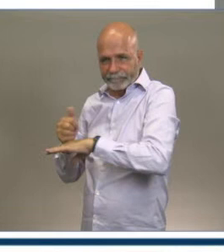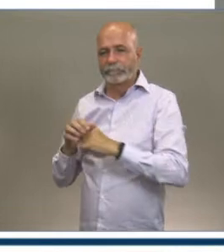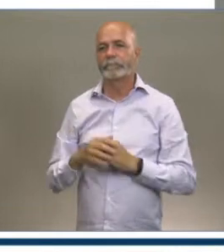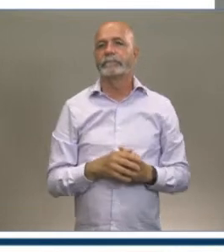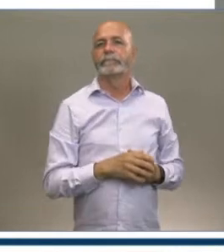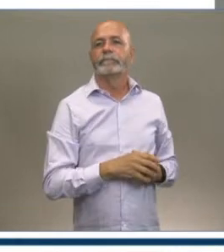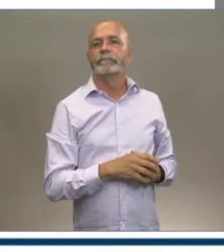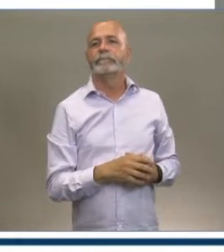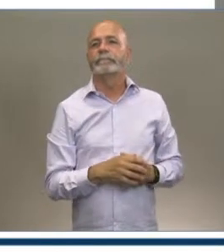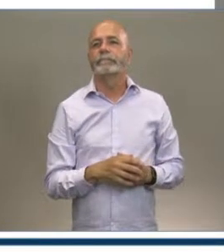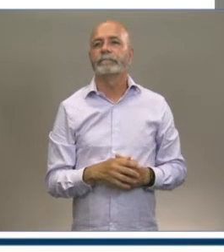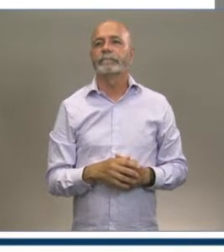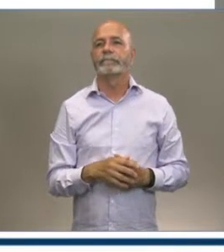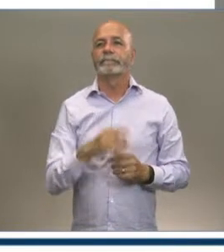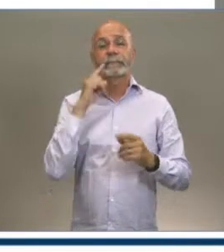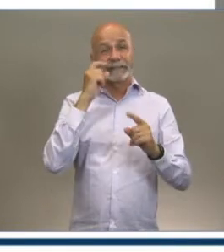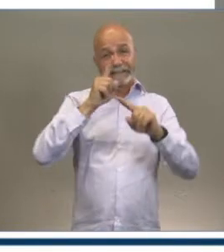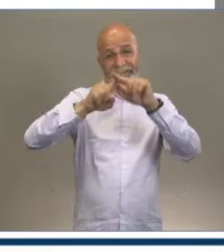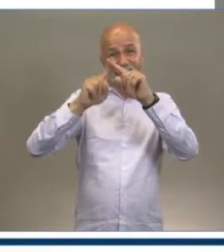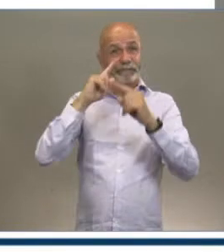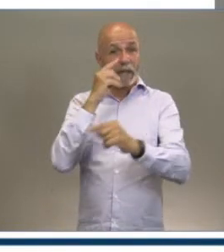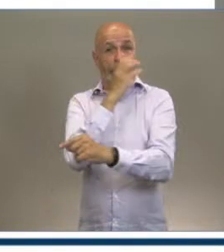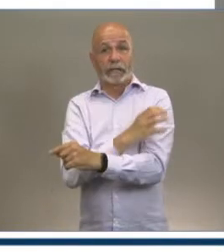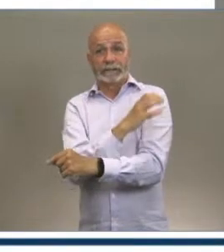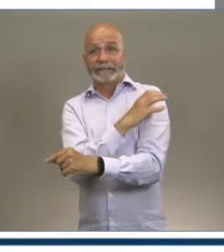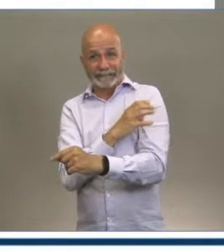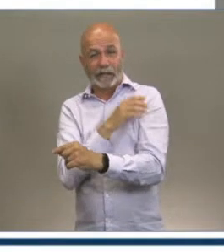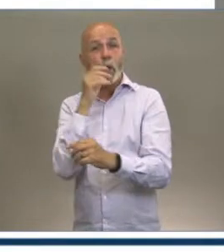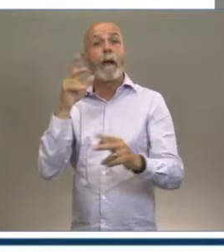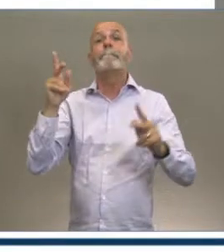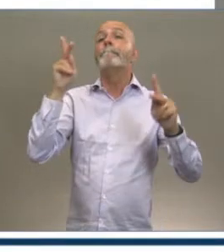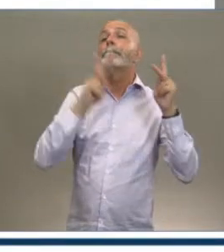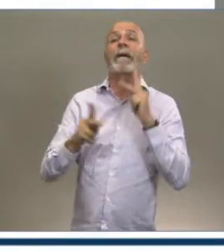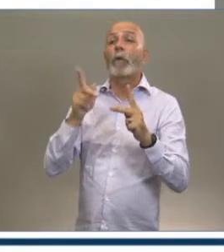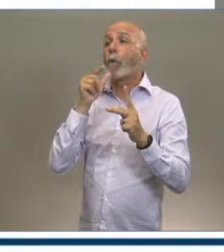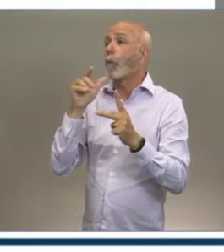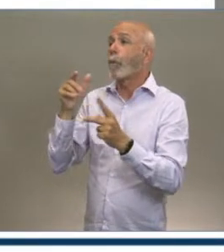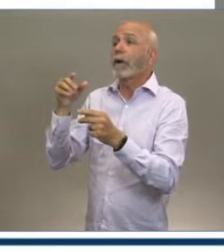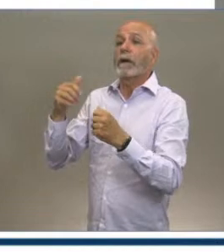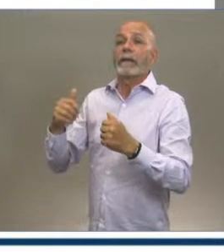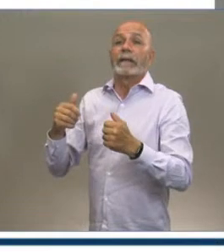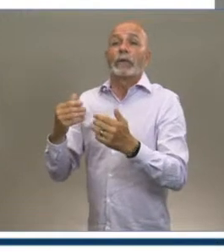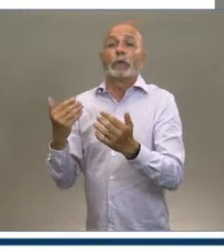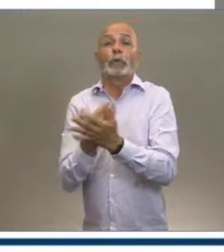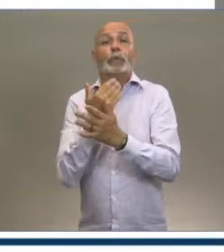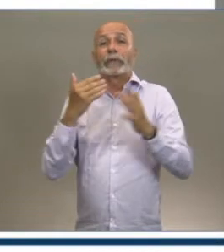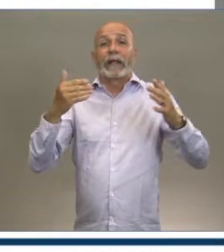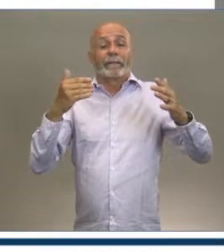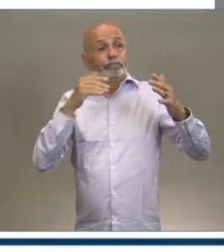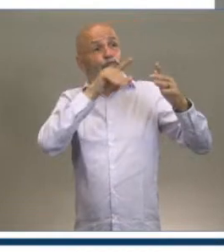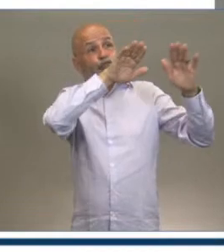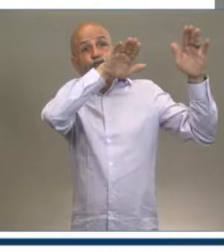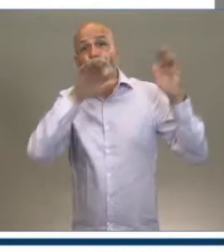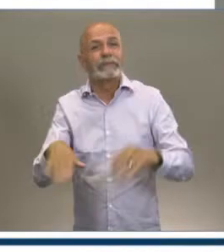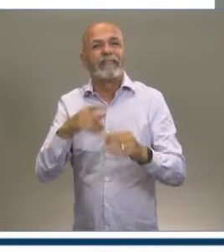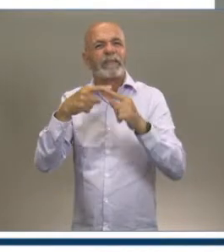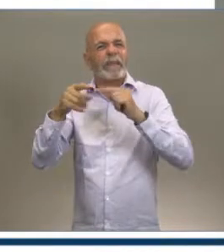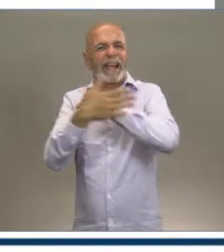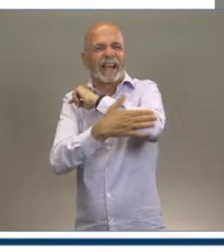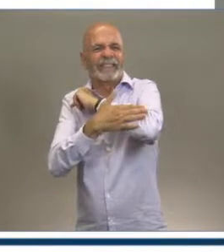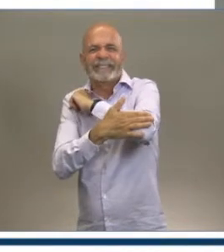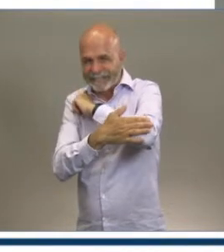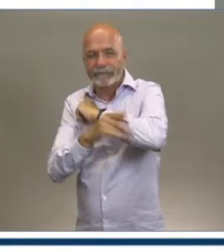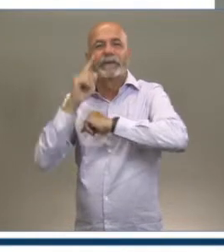several vaccine clinics for newcomers will be held this weekend at the Newcomer Health Clinic in Halifax. And this is in partnership with the